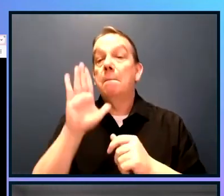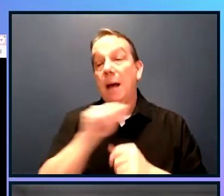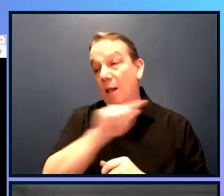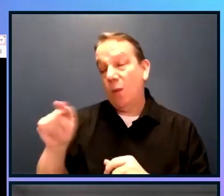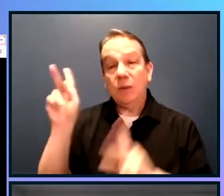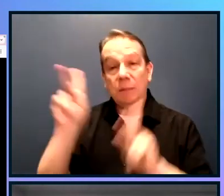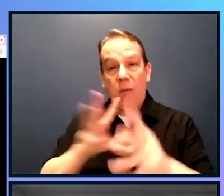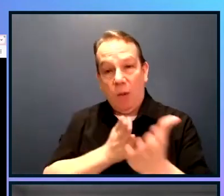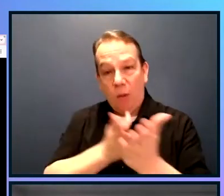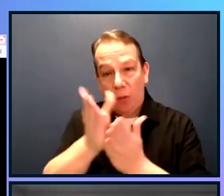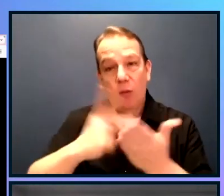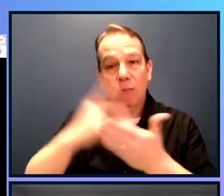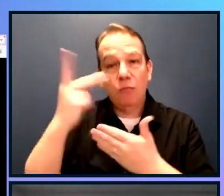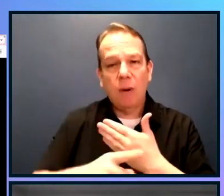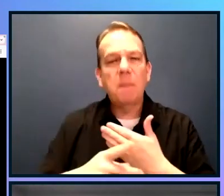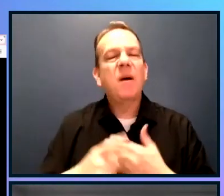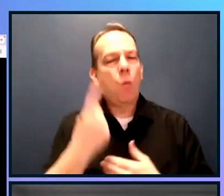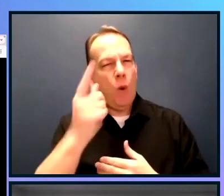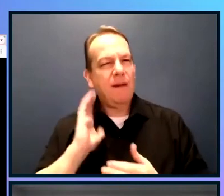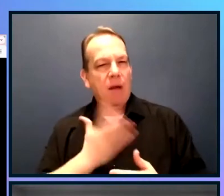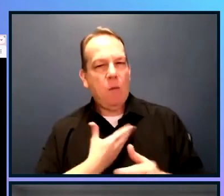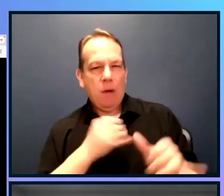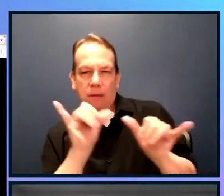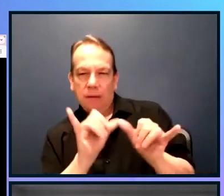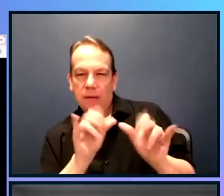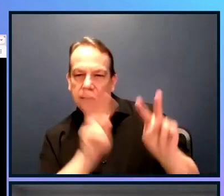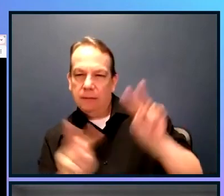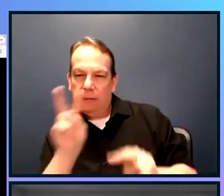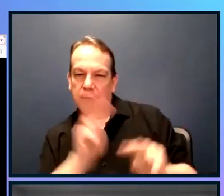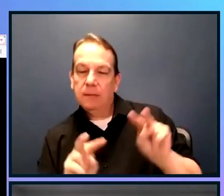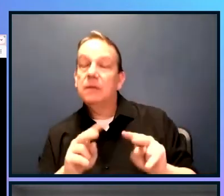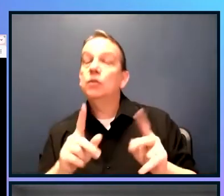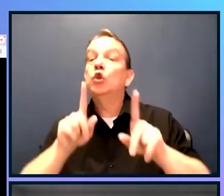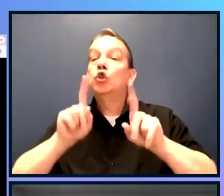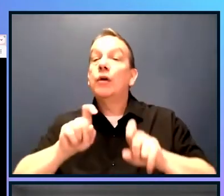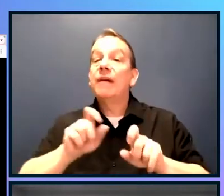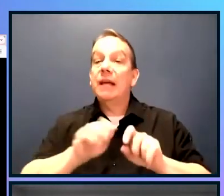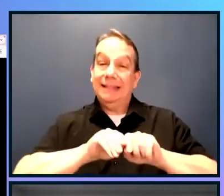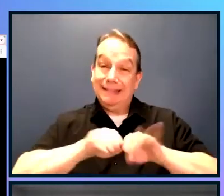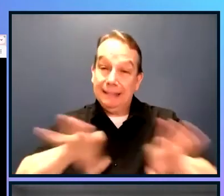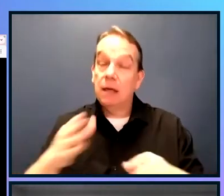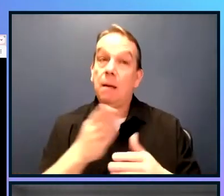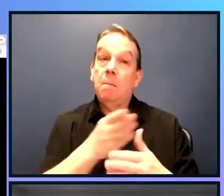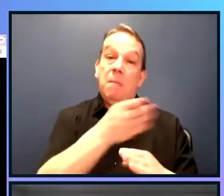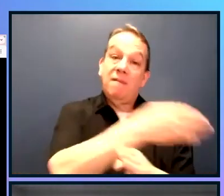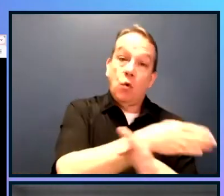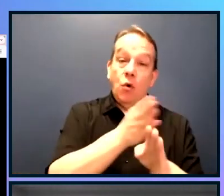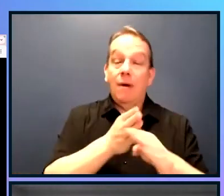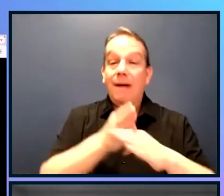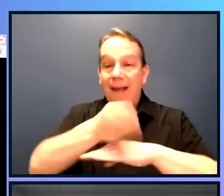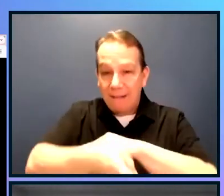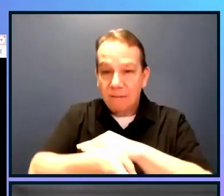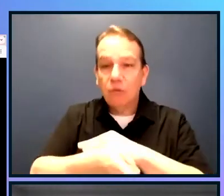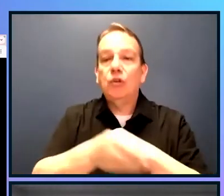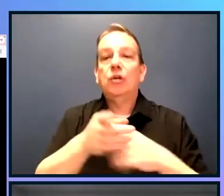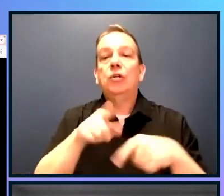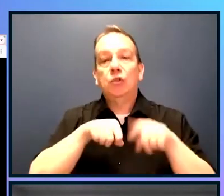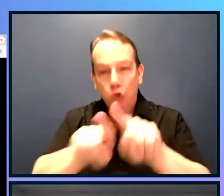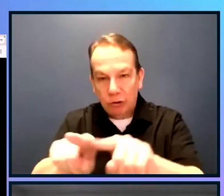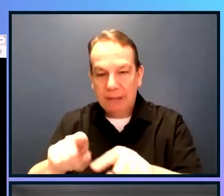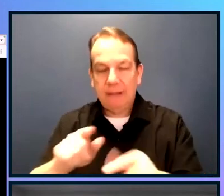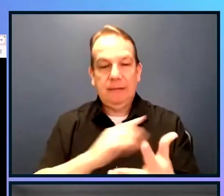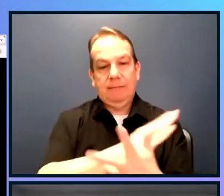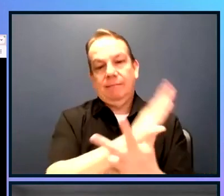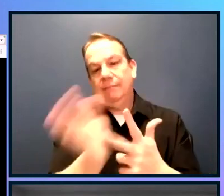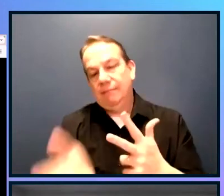the metrics that we are tracking. So we sent out a survey before and after, it's the same survey, gauging a person's